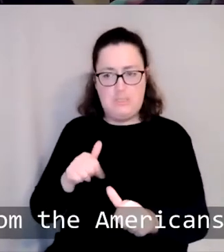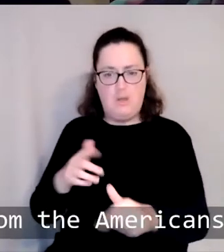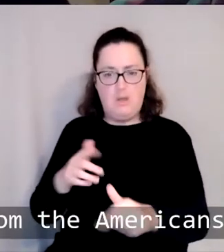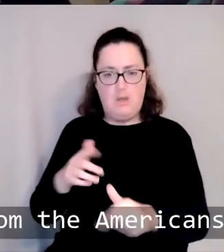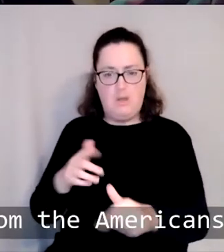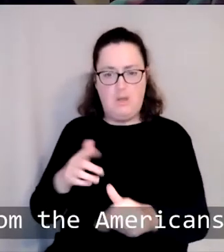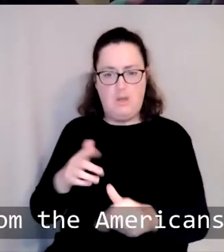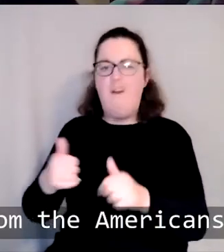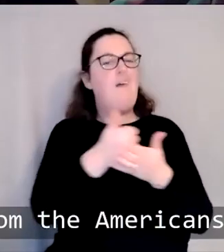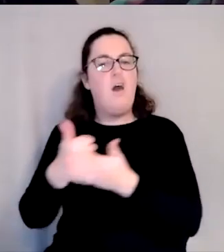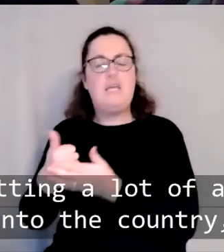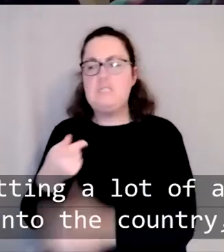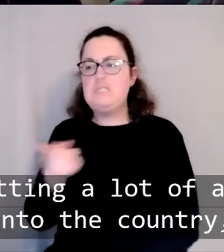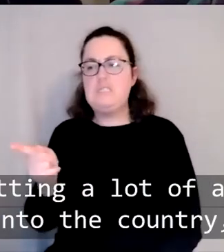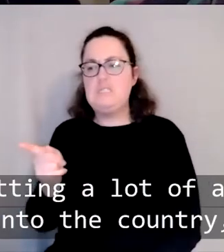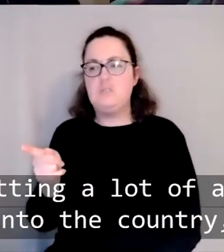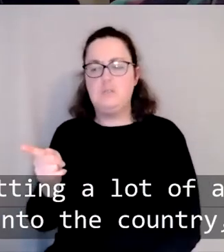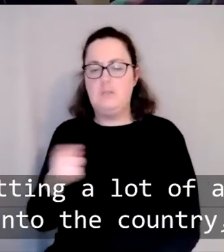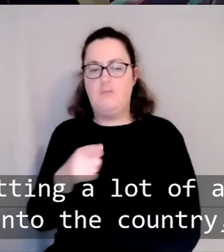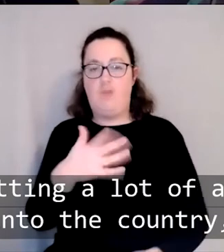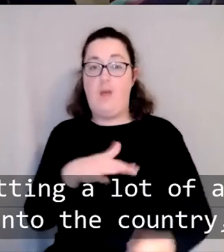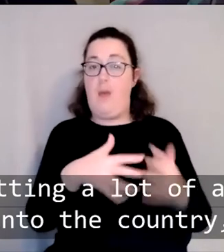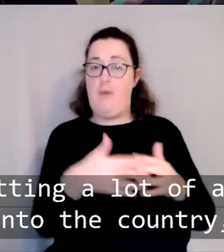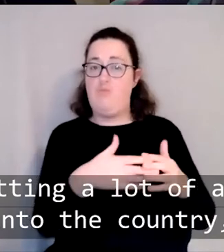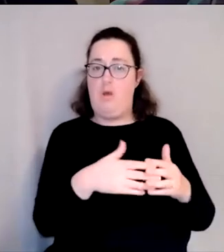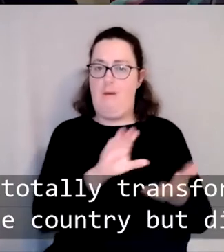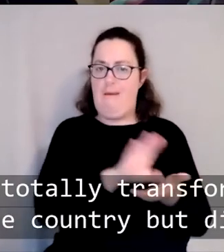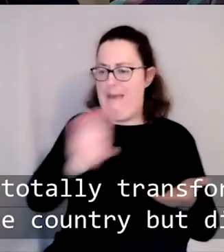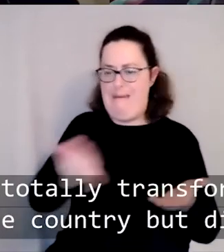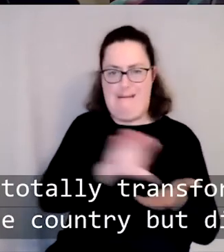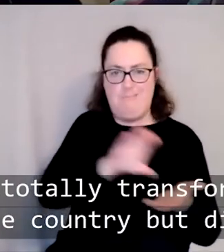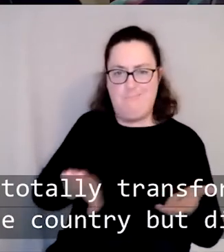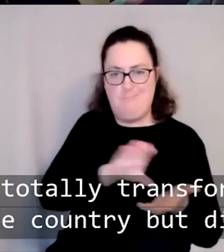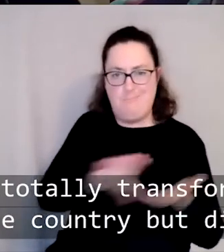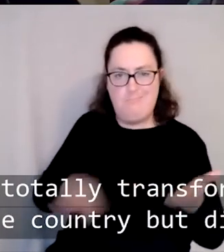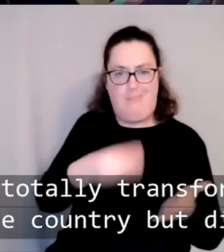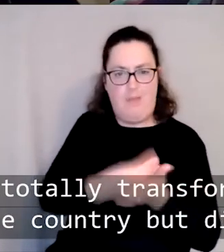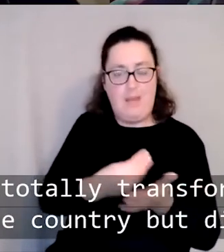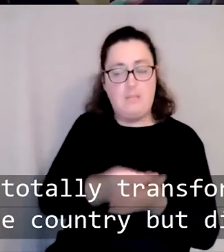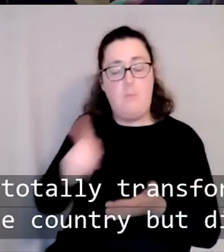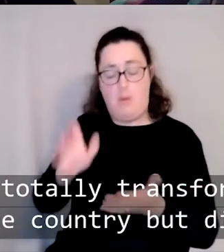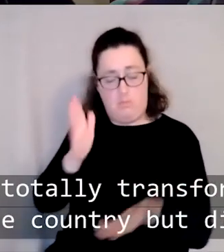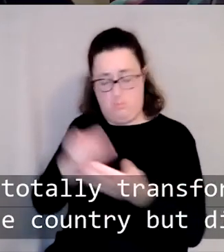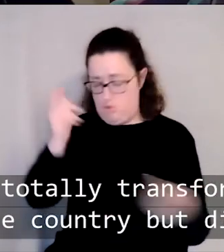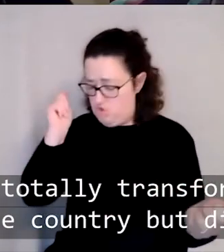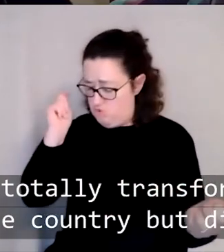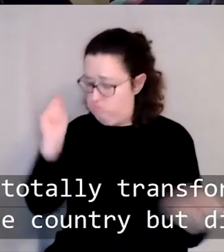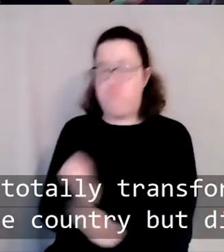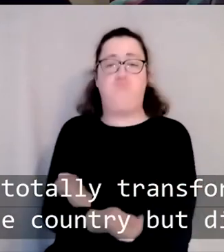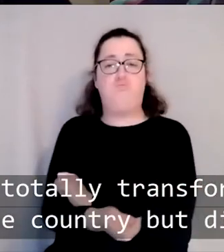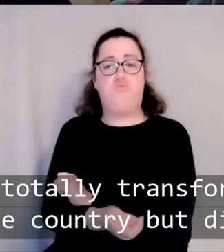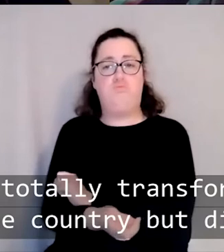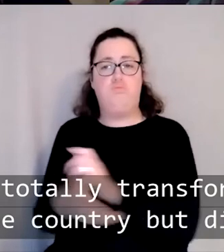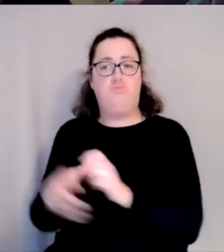from the Americans, who were putting a lot of aid into the country, but totally transformed the